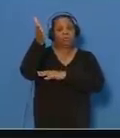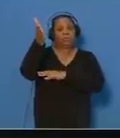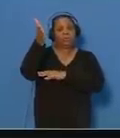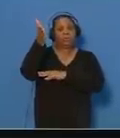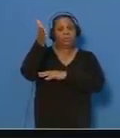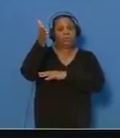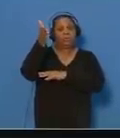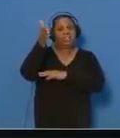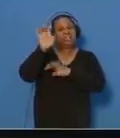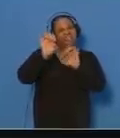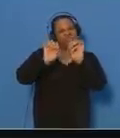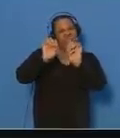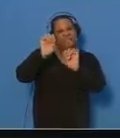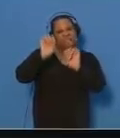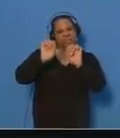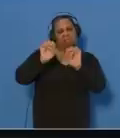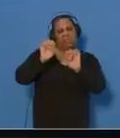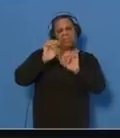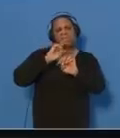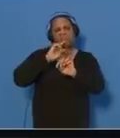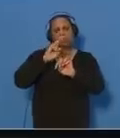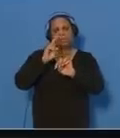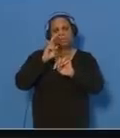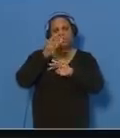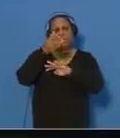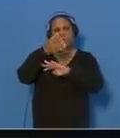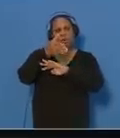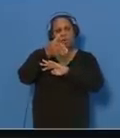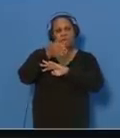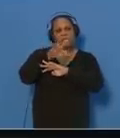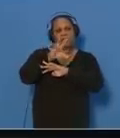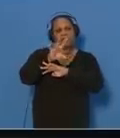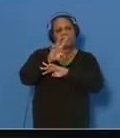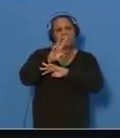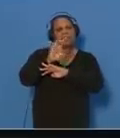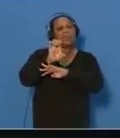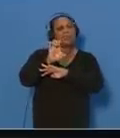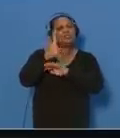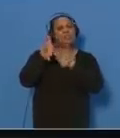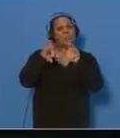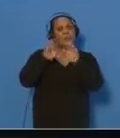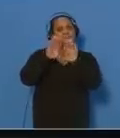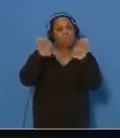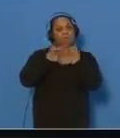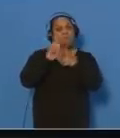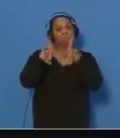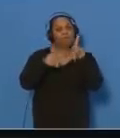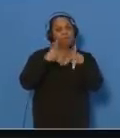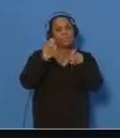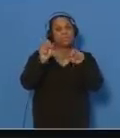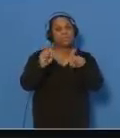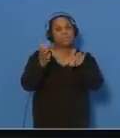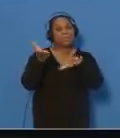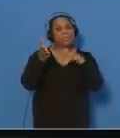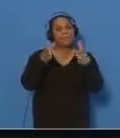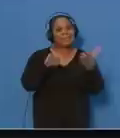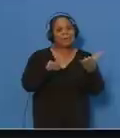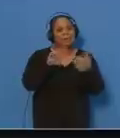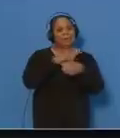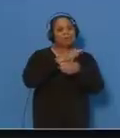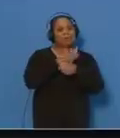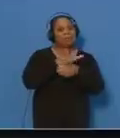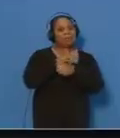the estimation is that over 700 Bermudians can die from this